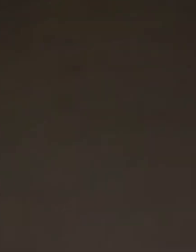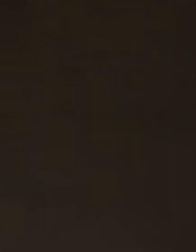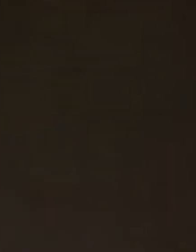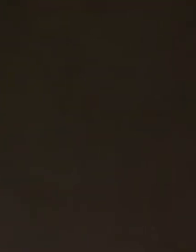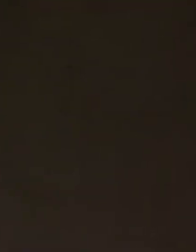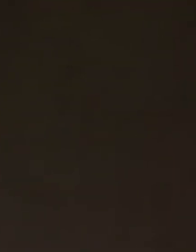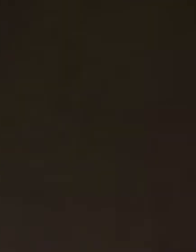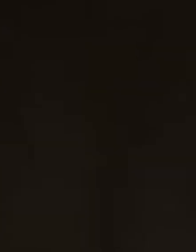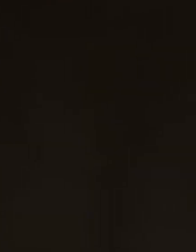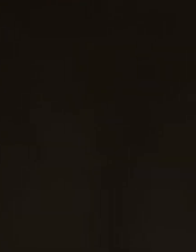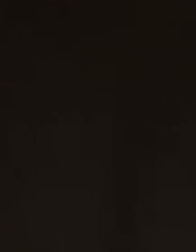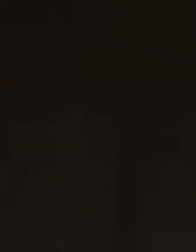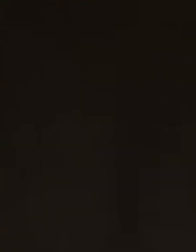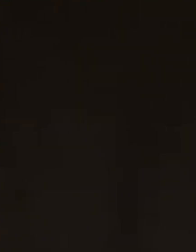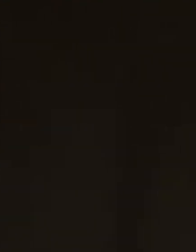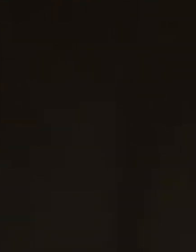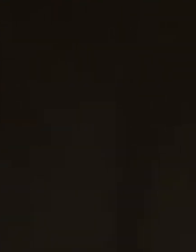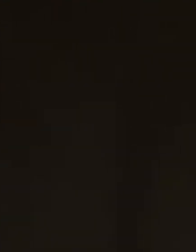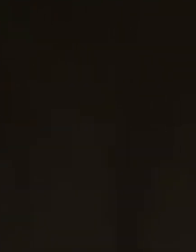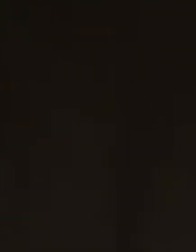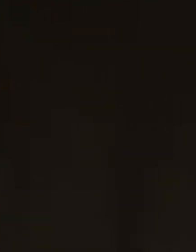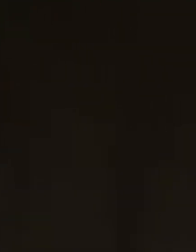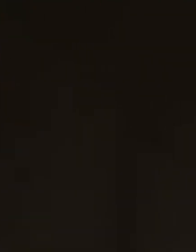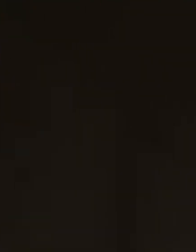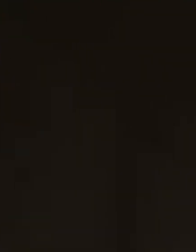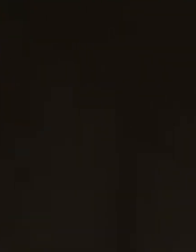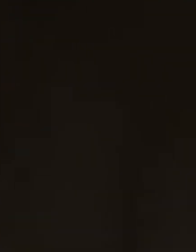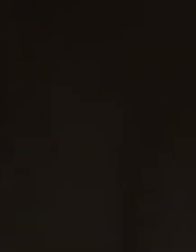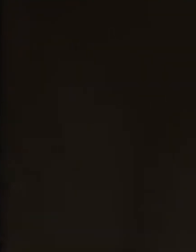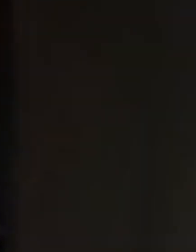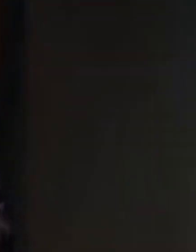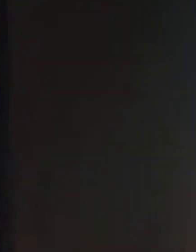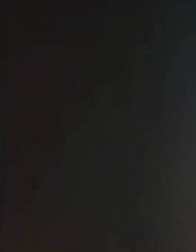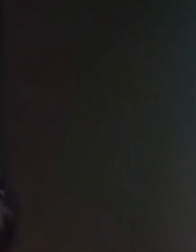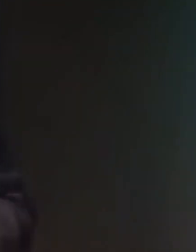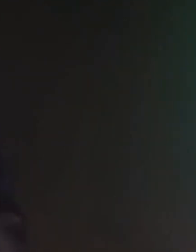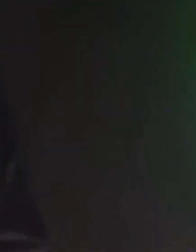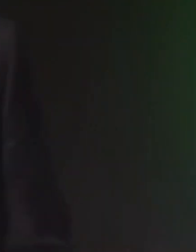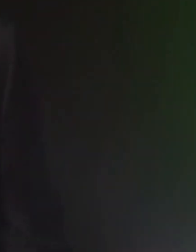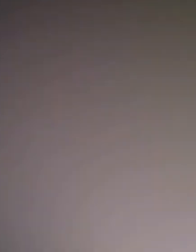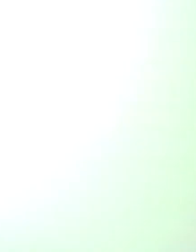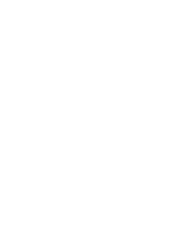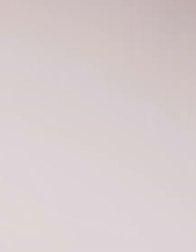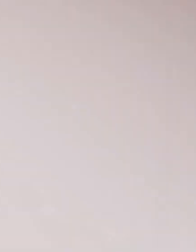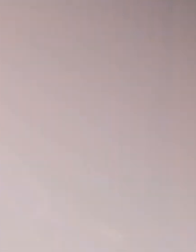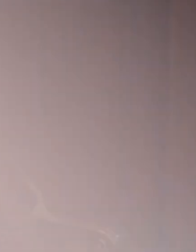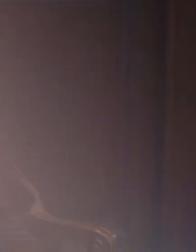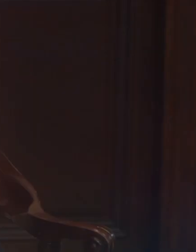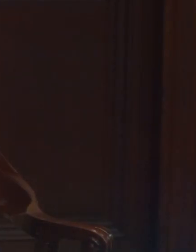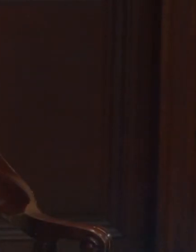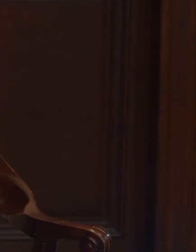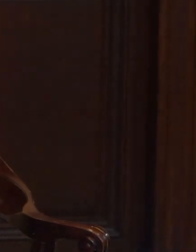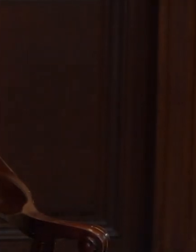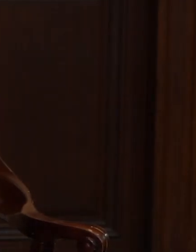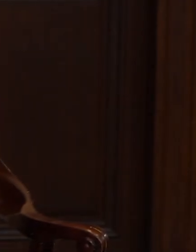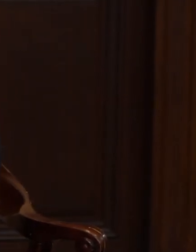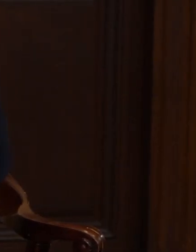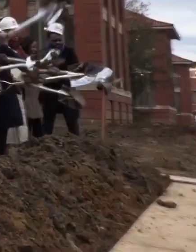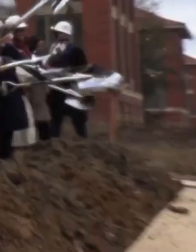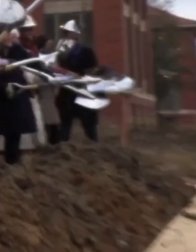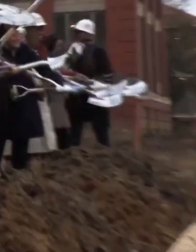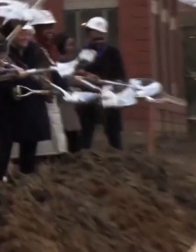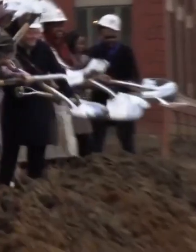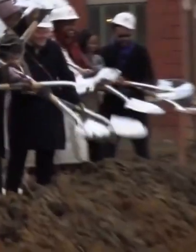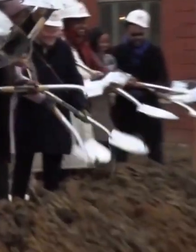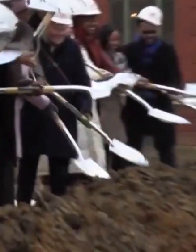think about an opportunity to talk about some of the future opportunities that we have in the District of Columbia. And so we got to work and pushed